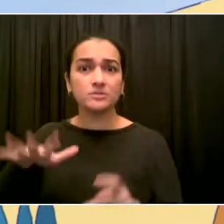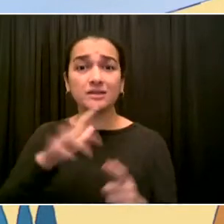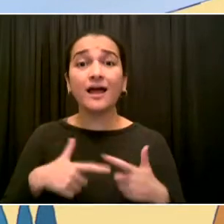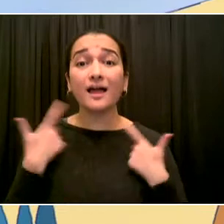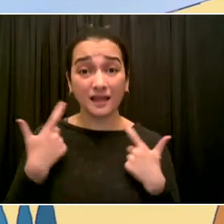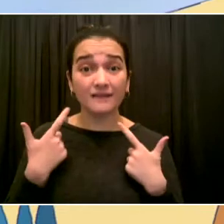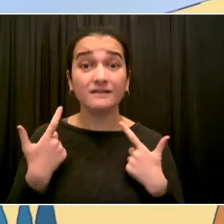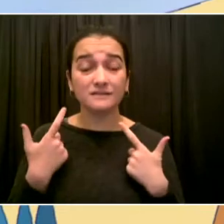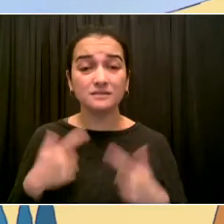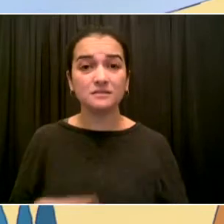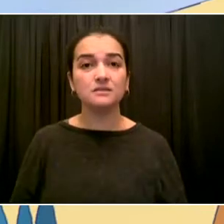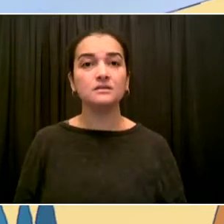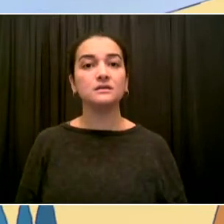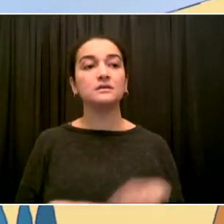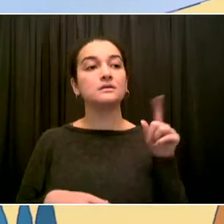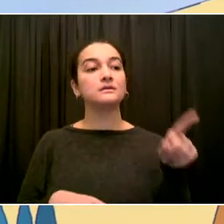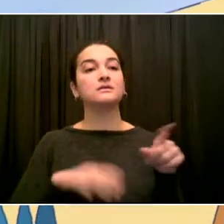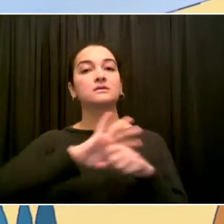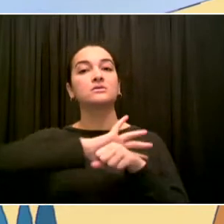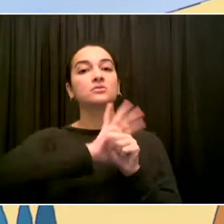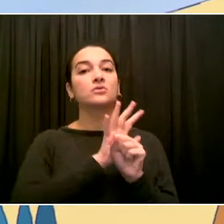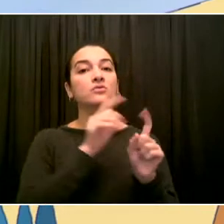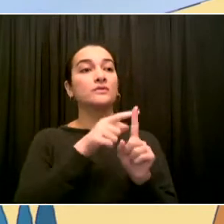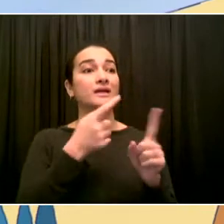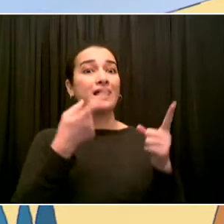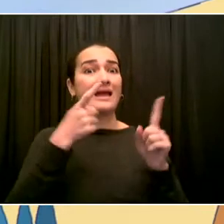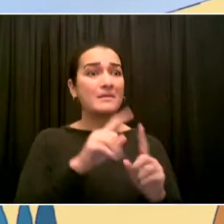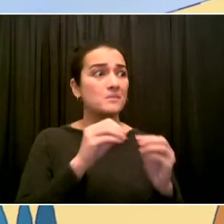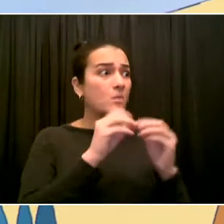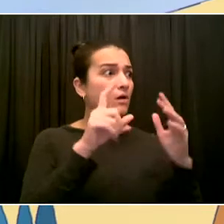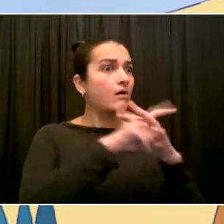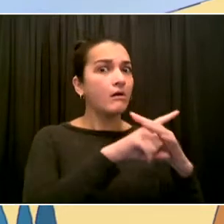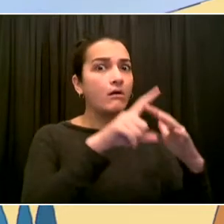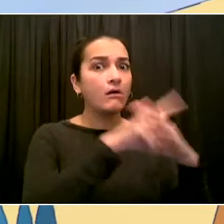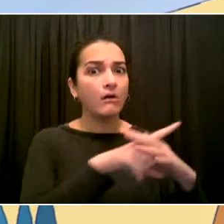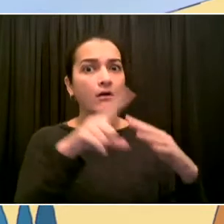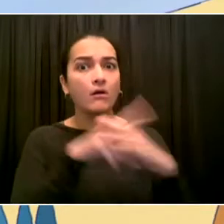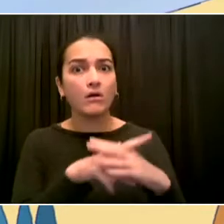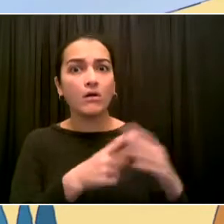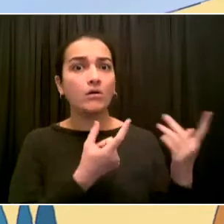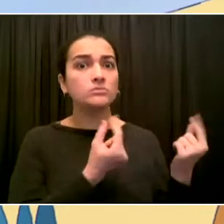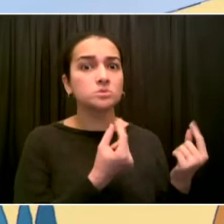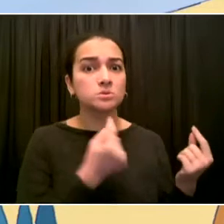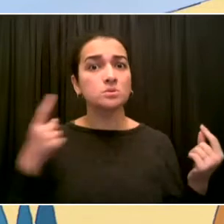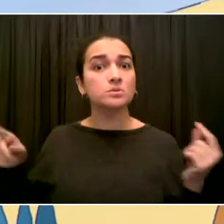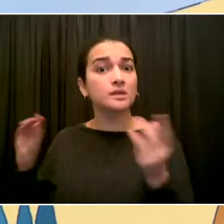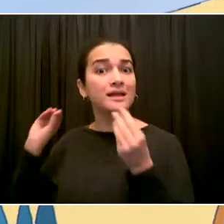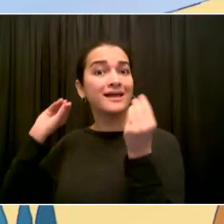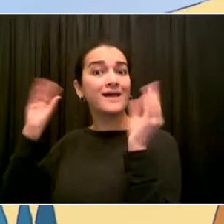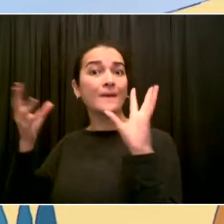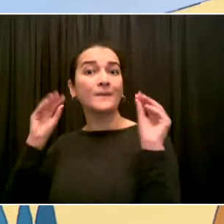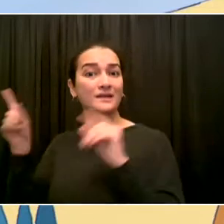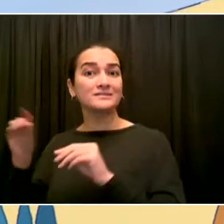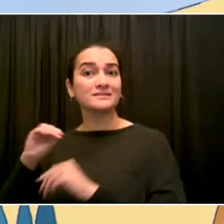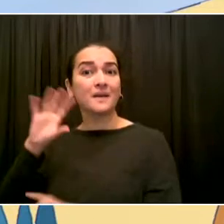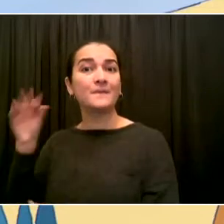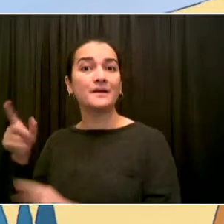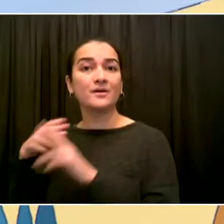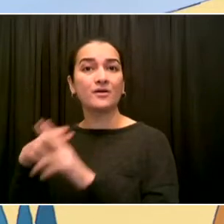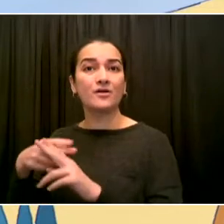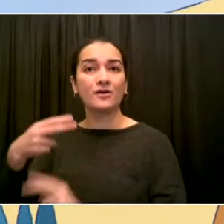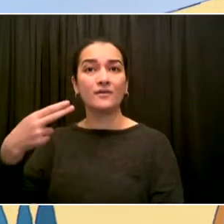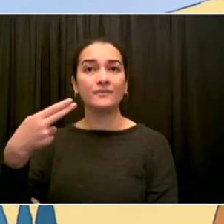people who serve in Hatzolah have been out encouraging people to get tested, encouraging people to get vaccinated, helping to make it happen. They've played a crucial role at the community